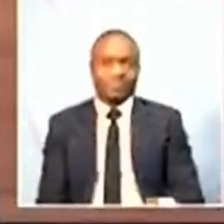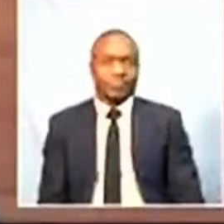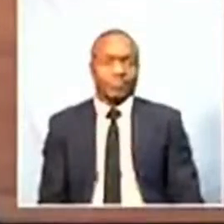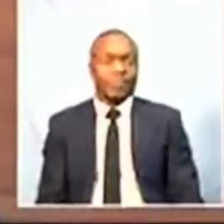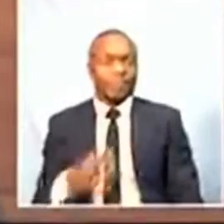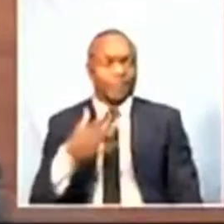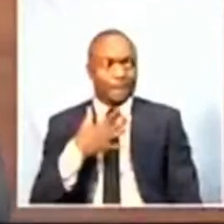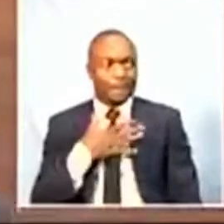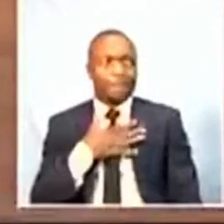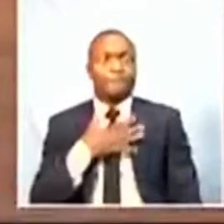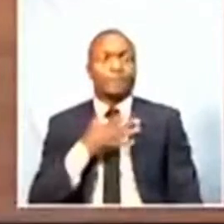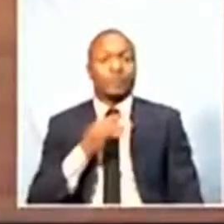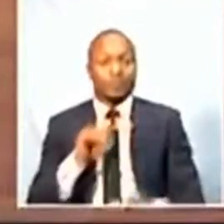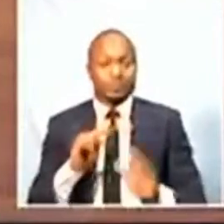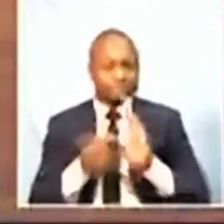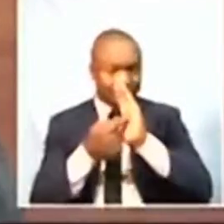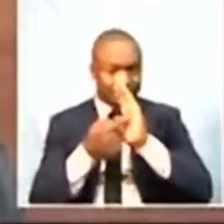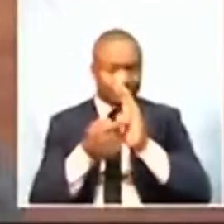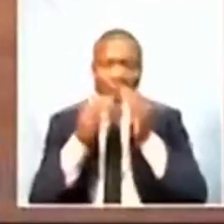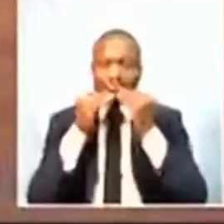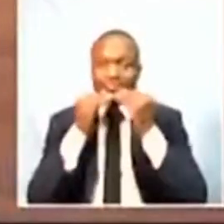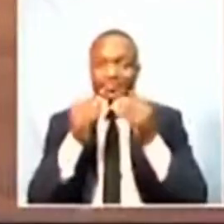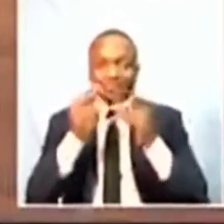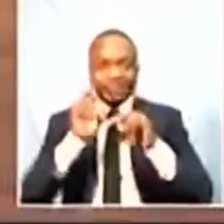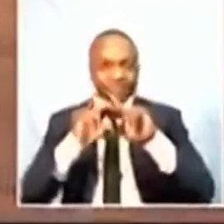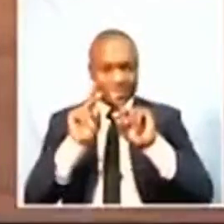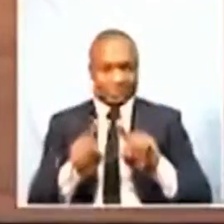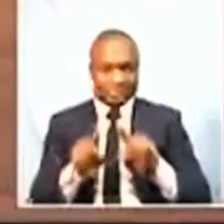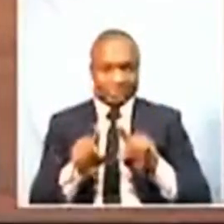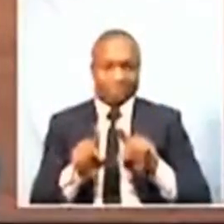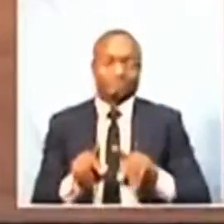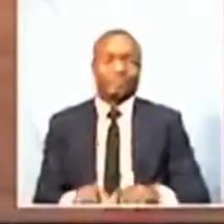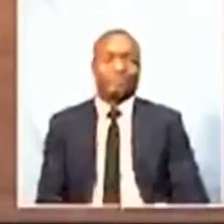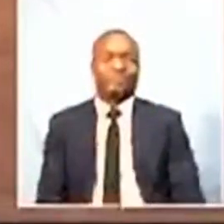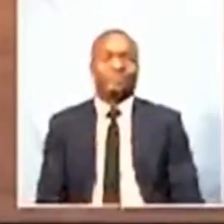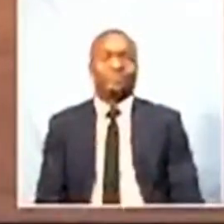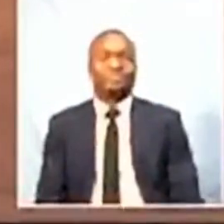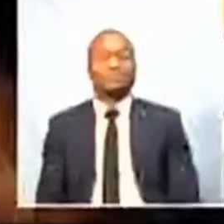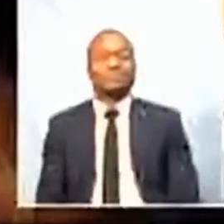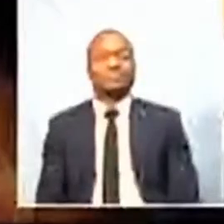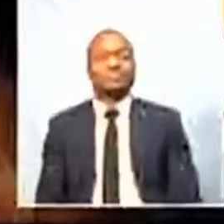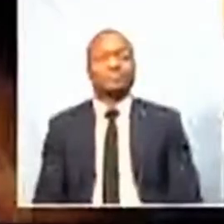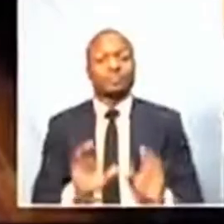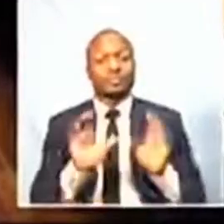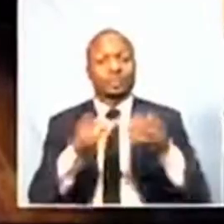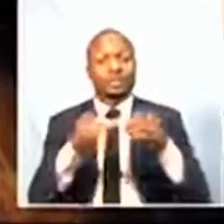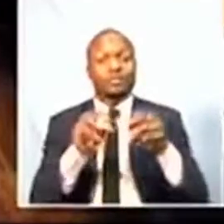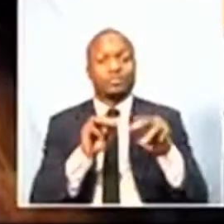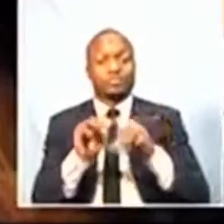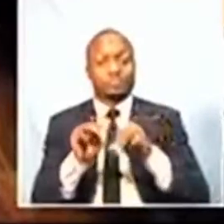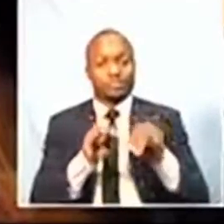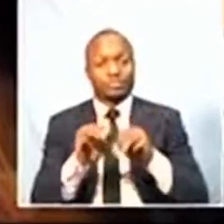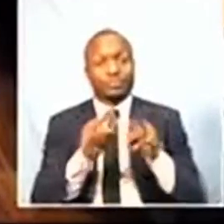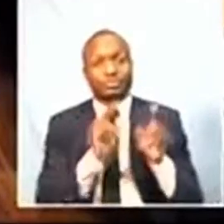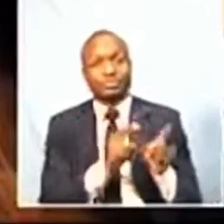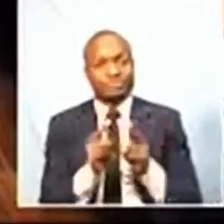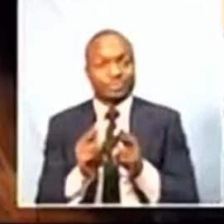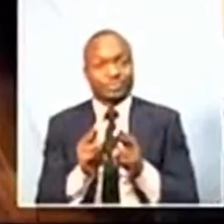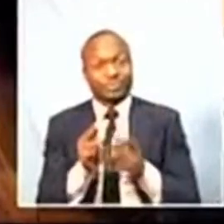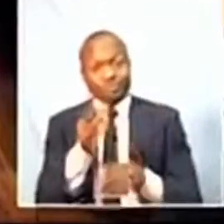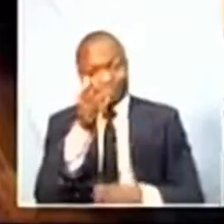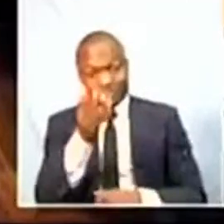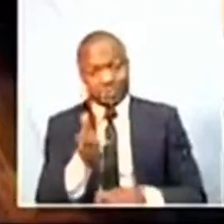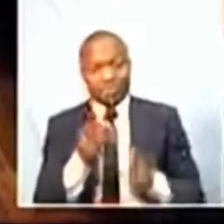That is my position. Chairperson, I thank you. I rest my case. Council management respond to